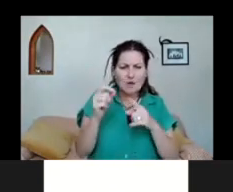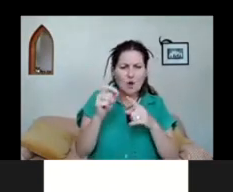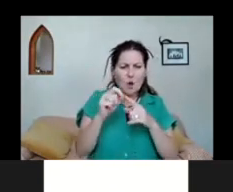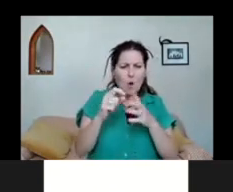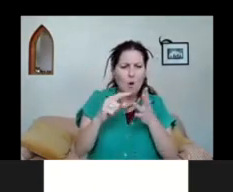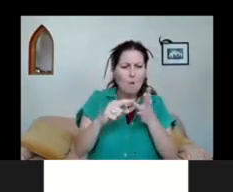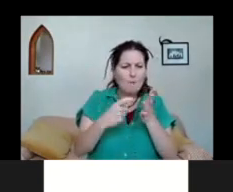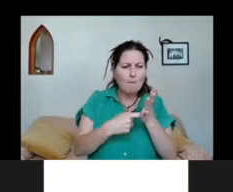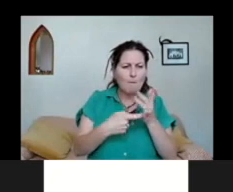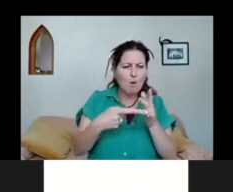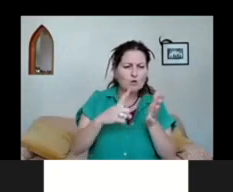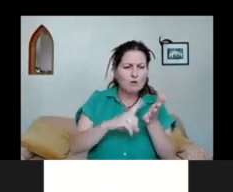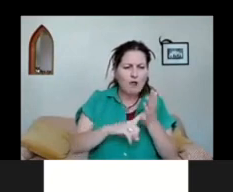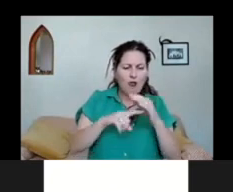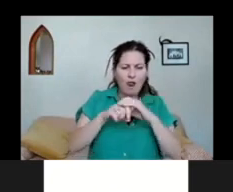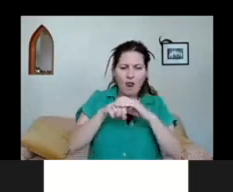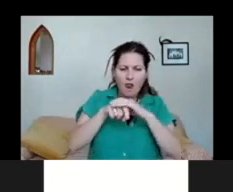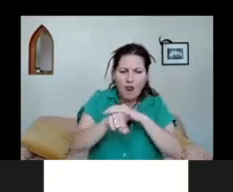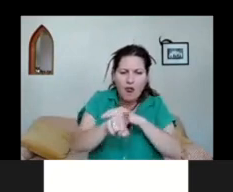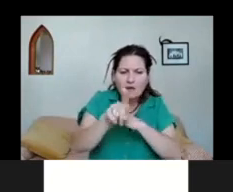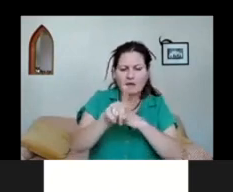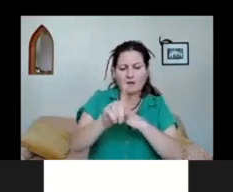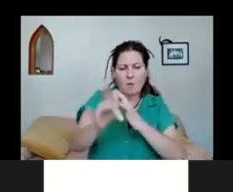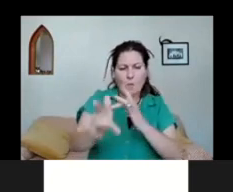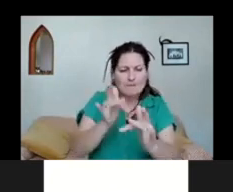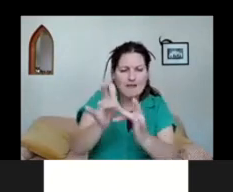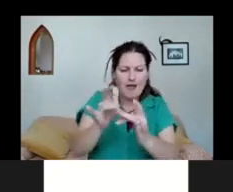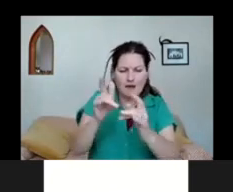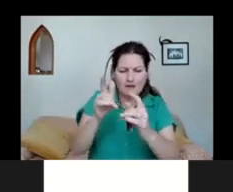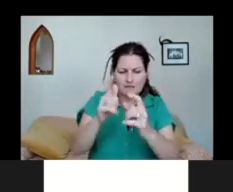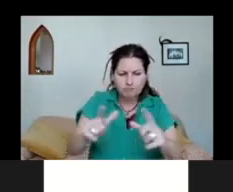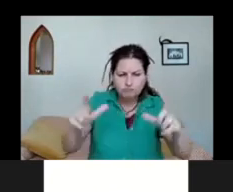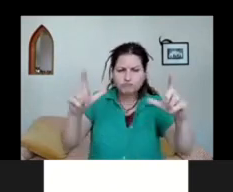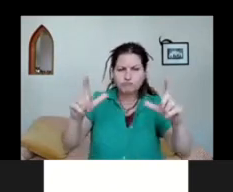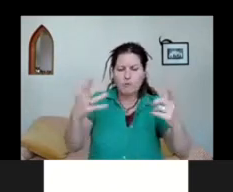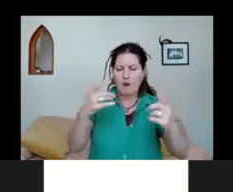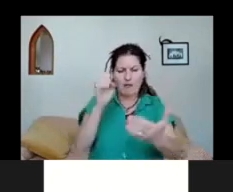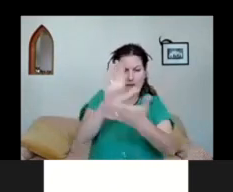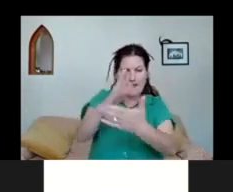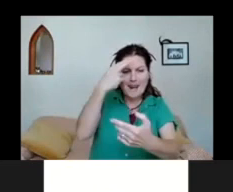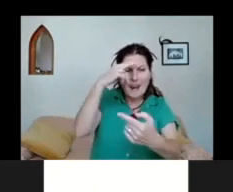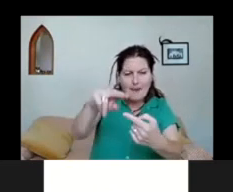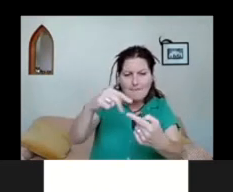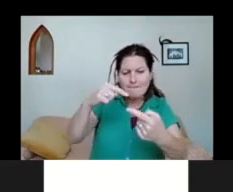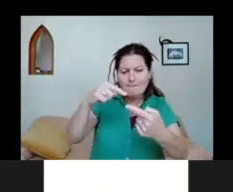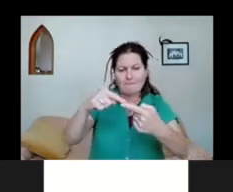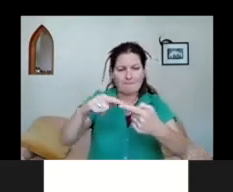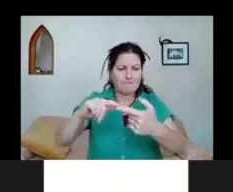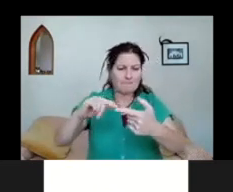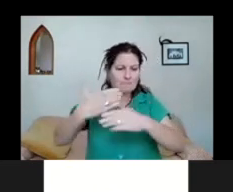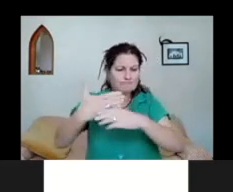register with your name and you say who you are and what you do. I just wondered if there was some way of setting something simple up which could do that through